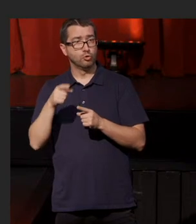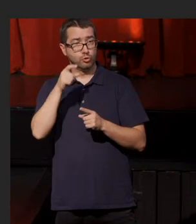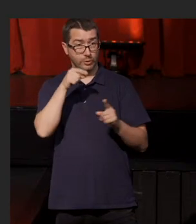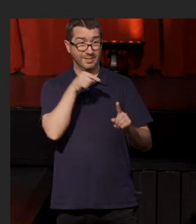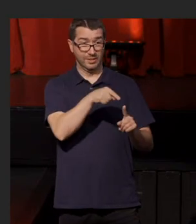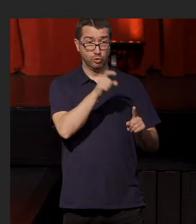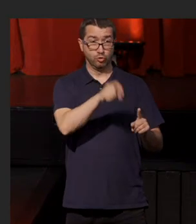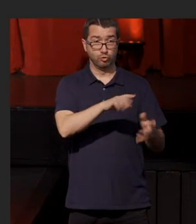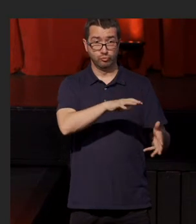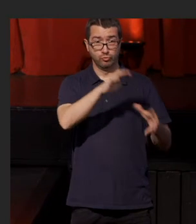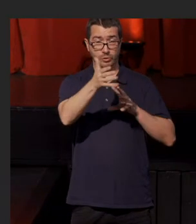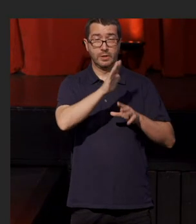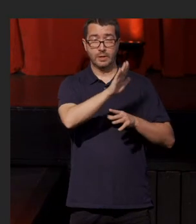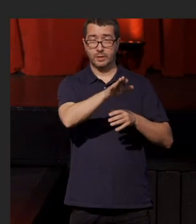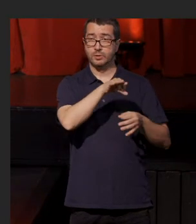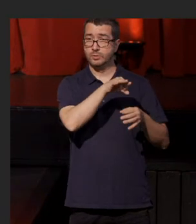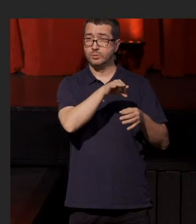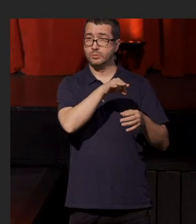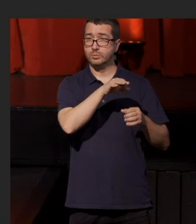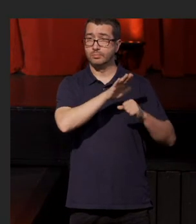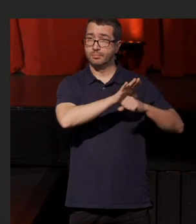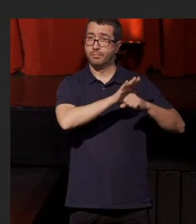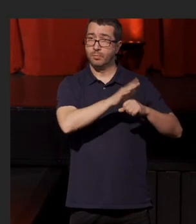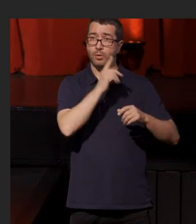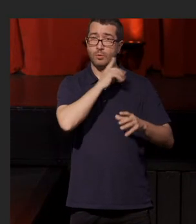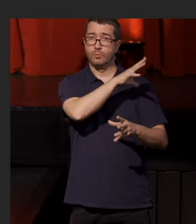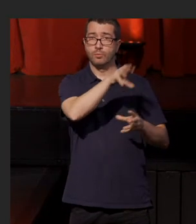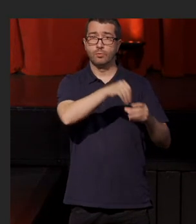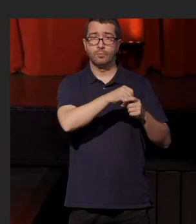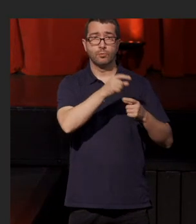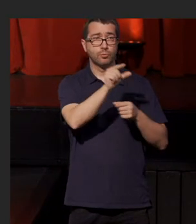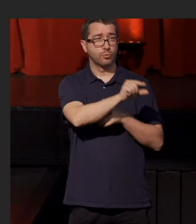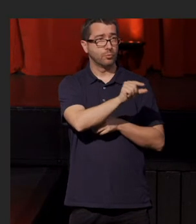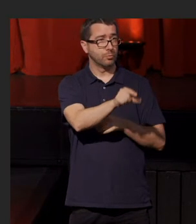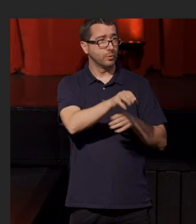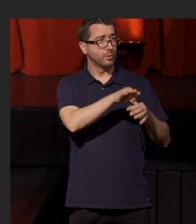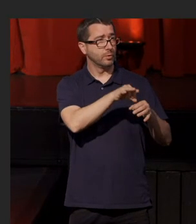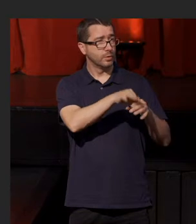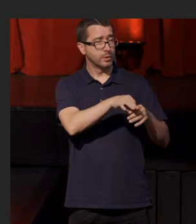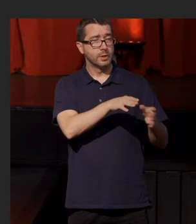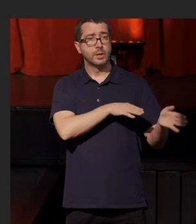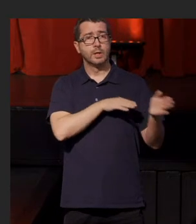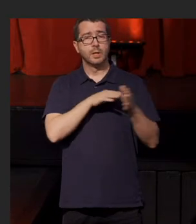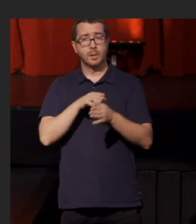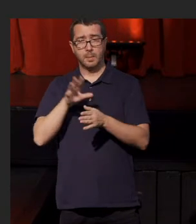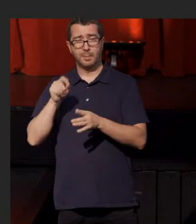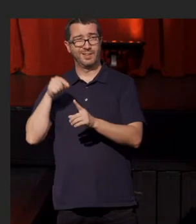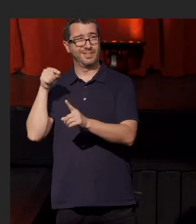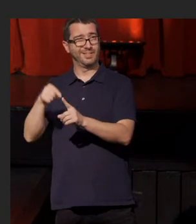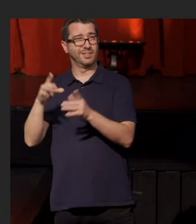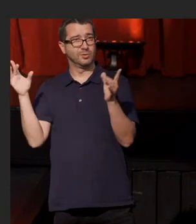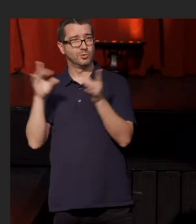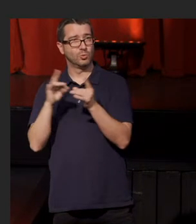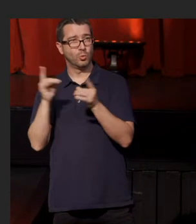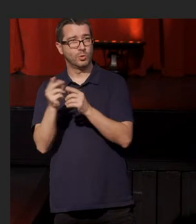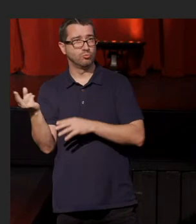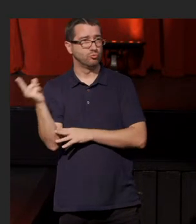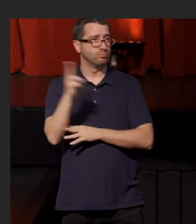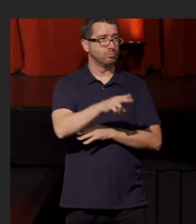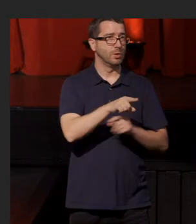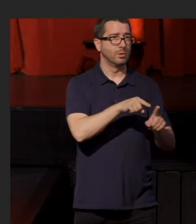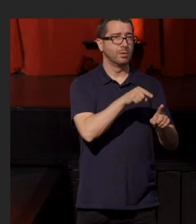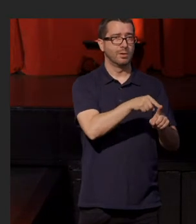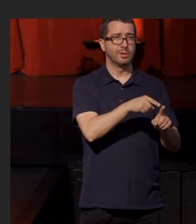all, in the United States, discussion at the top levels of the Republican Party of taking him off the top of the ticket, moving up the